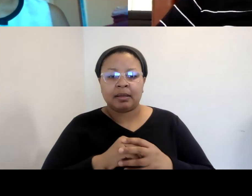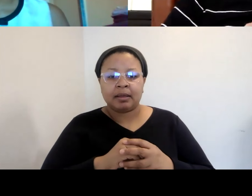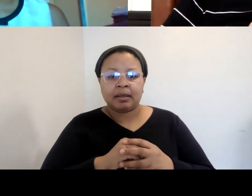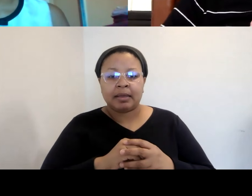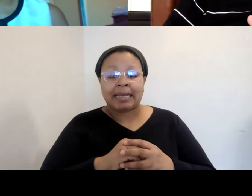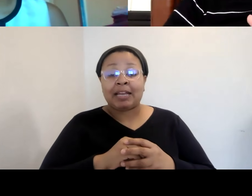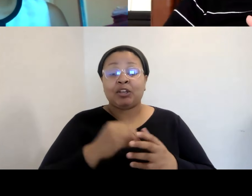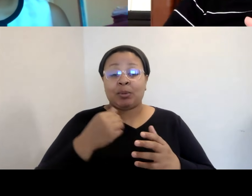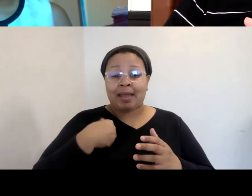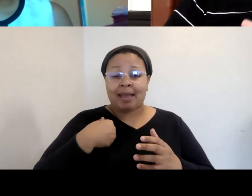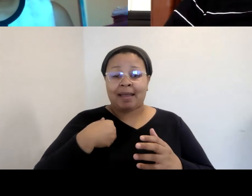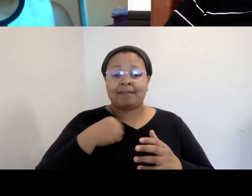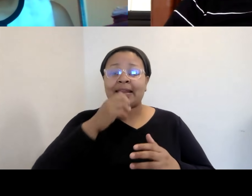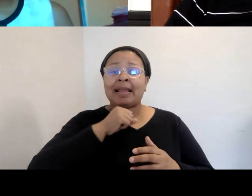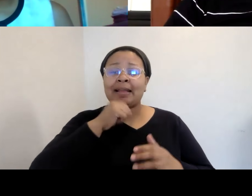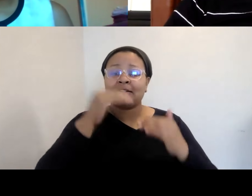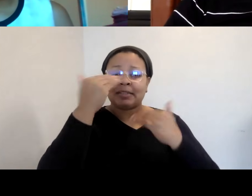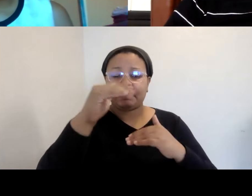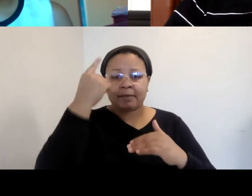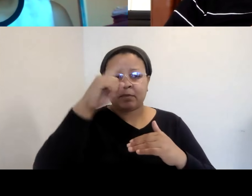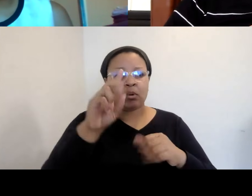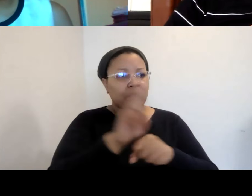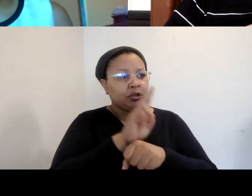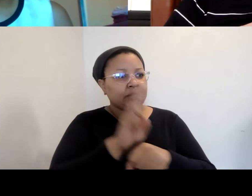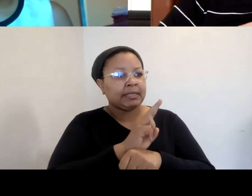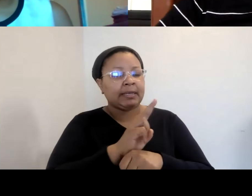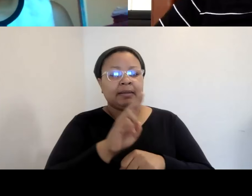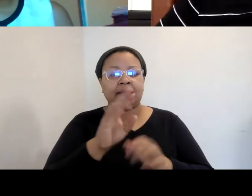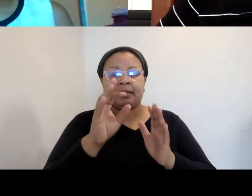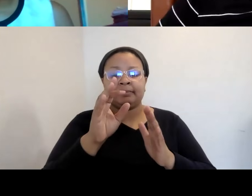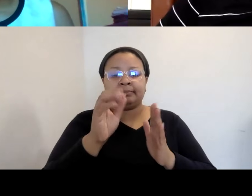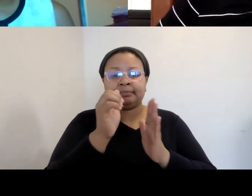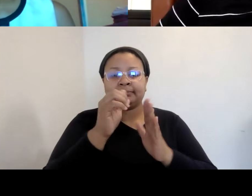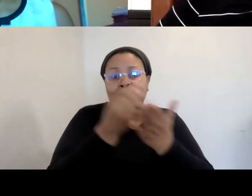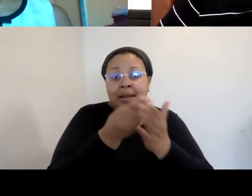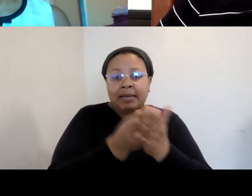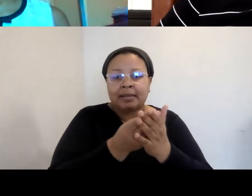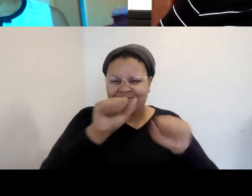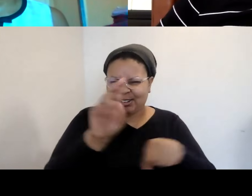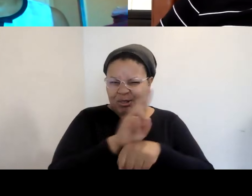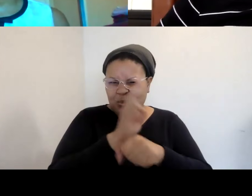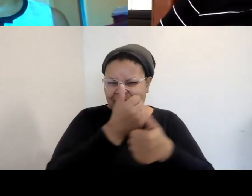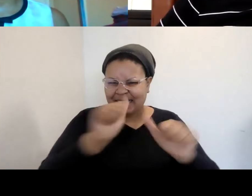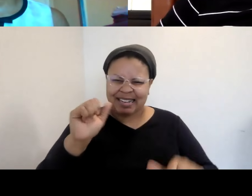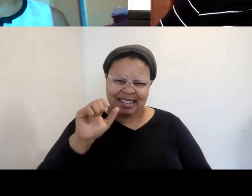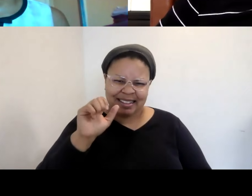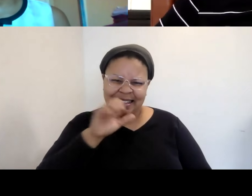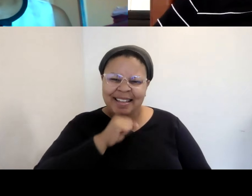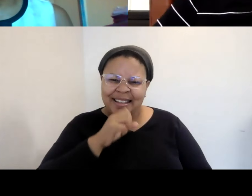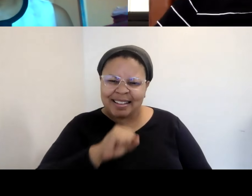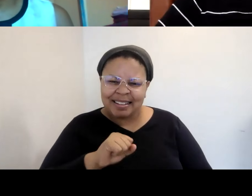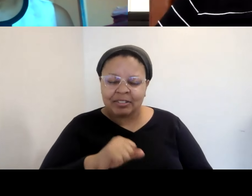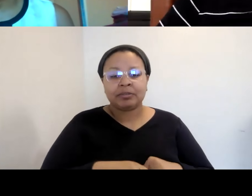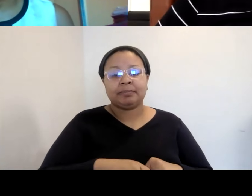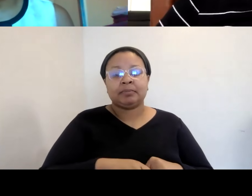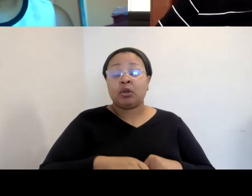Is there an age limit for use of ABLE funds? Can a person use them at any age? A person, if it's that